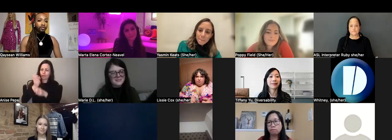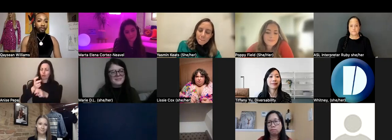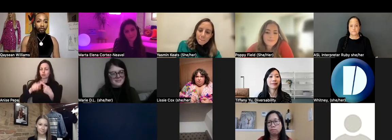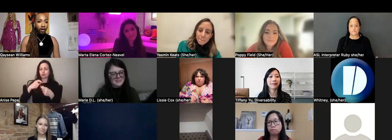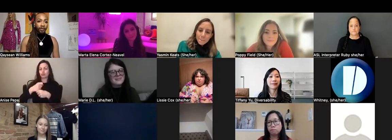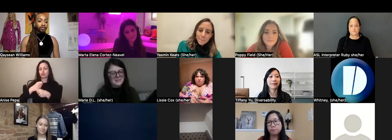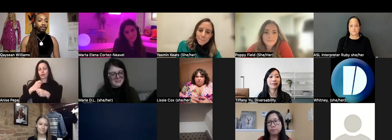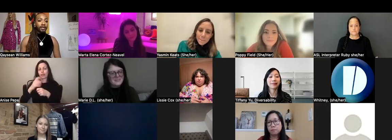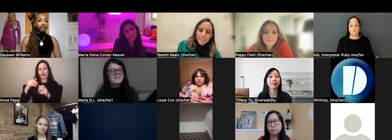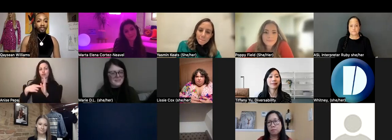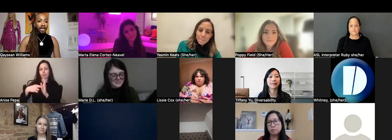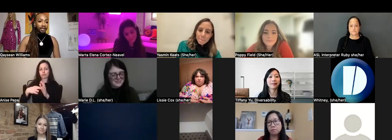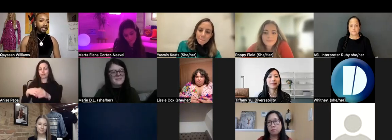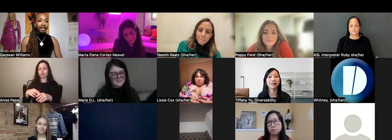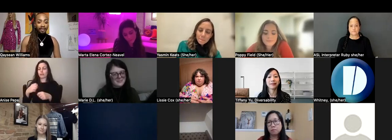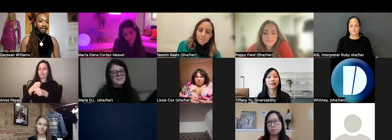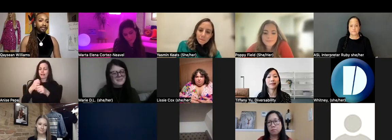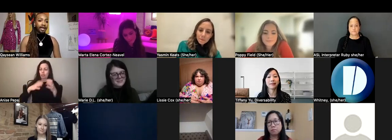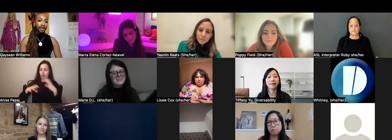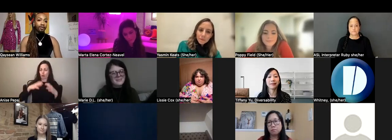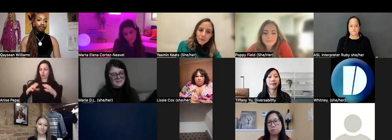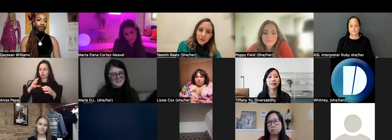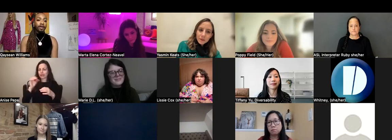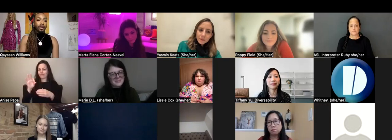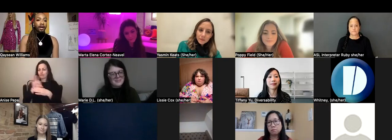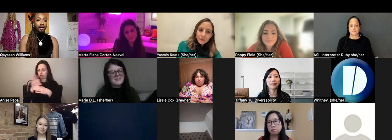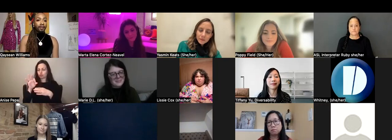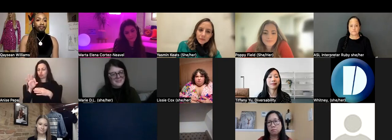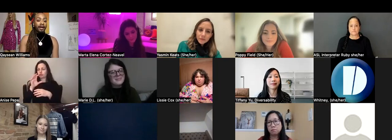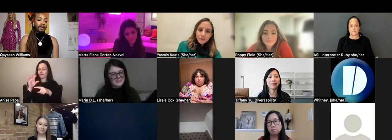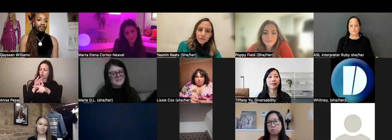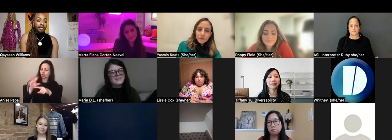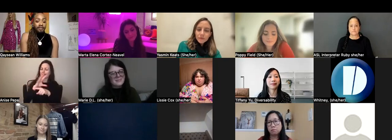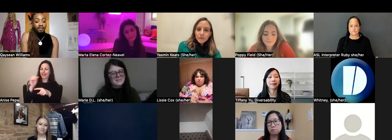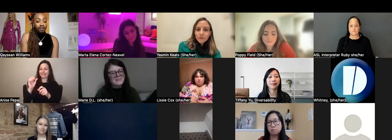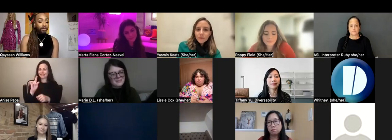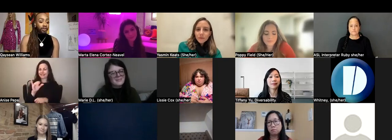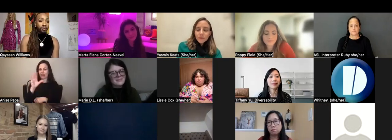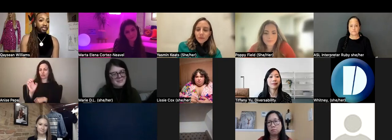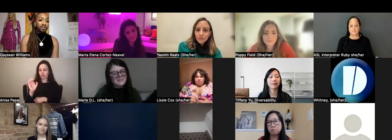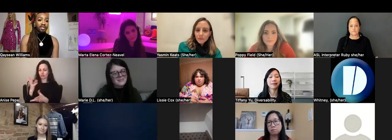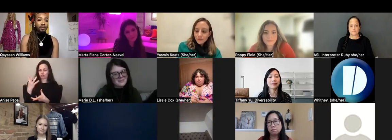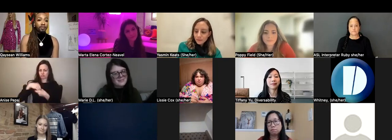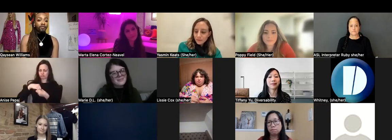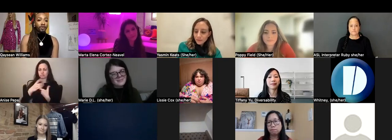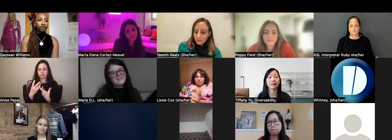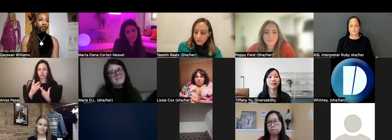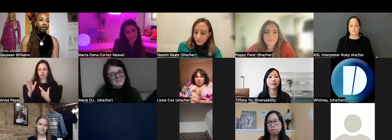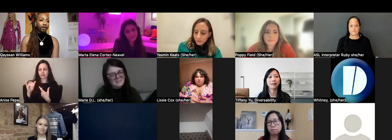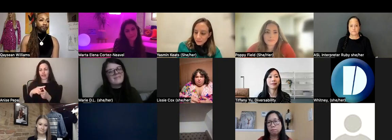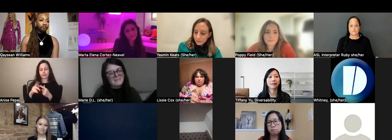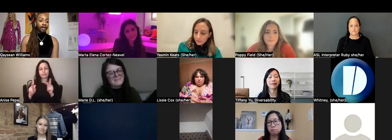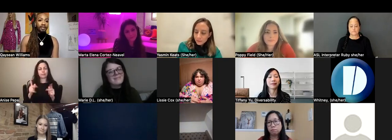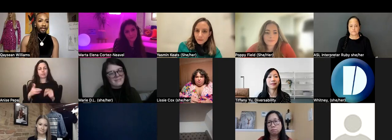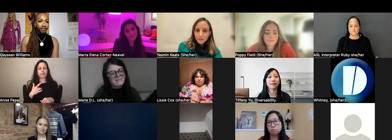representation, create those garments, create that functionality and that style. I think that just makes people feel